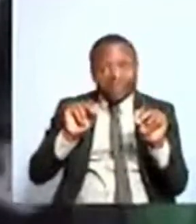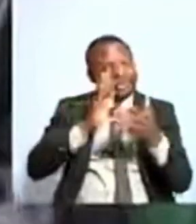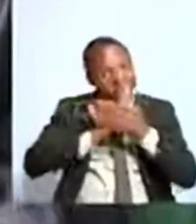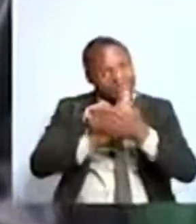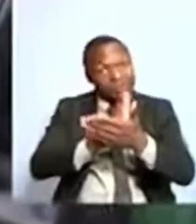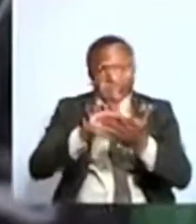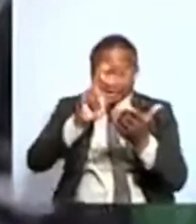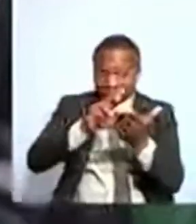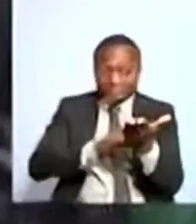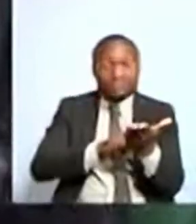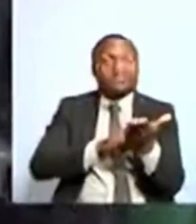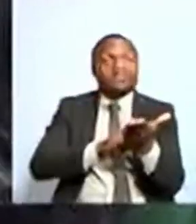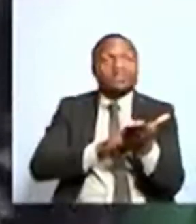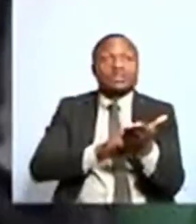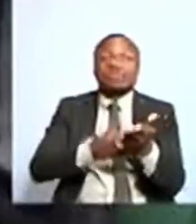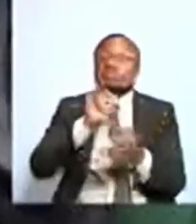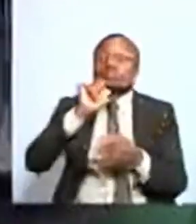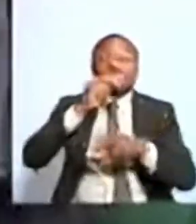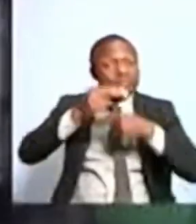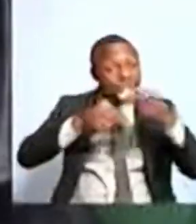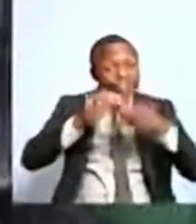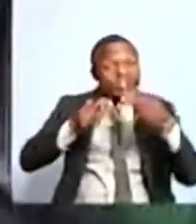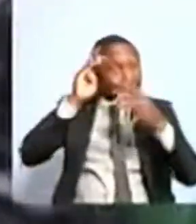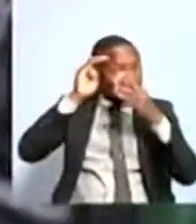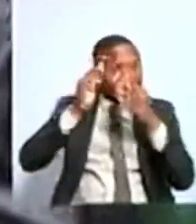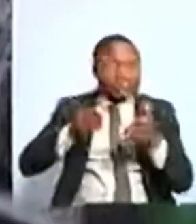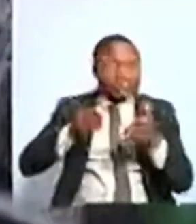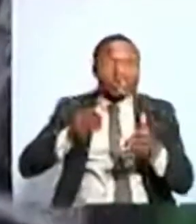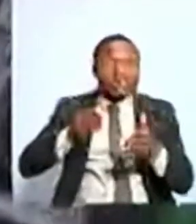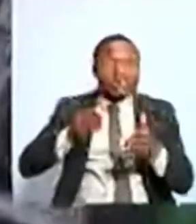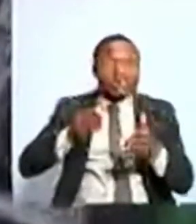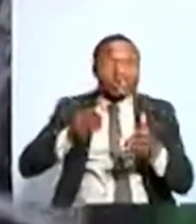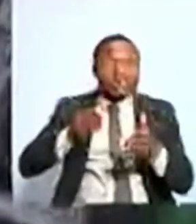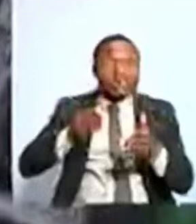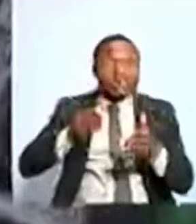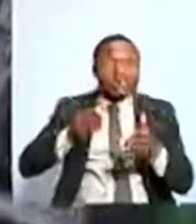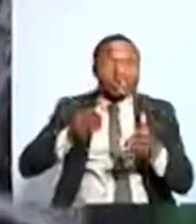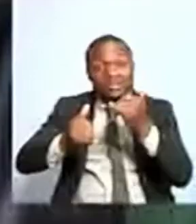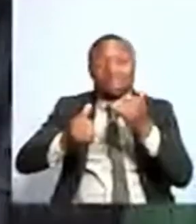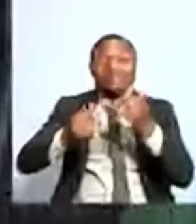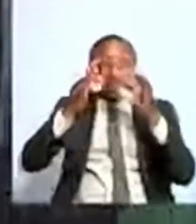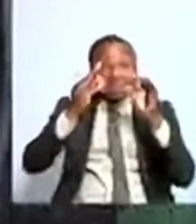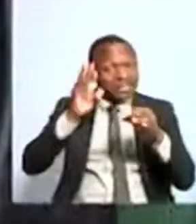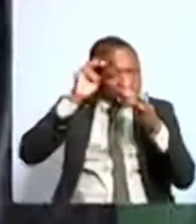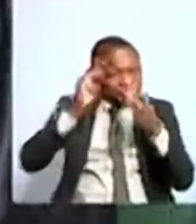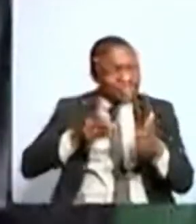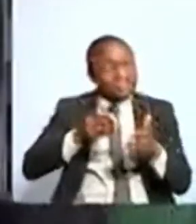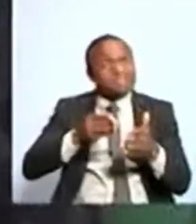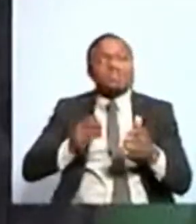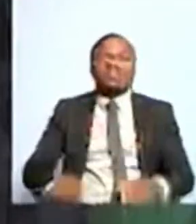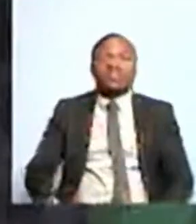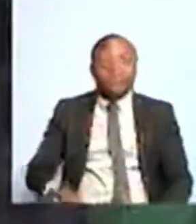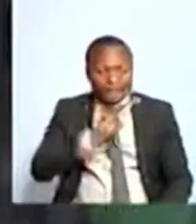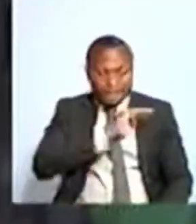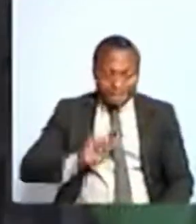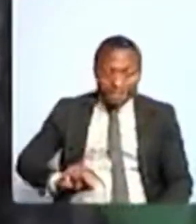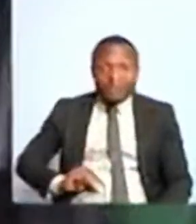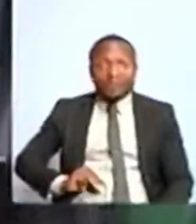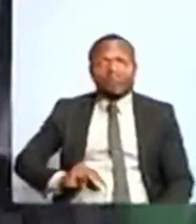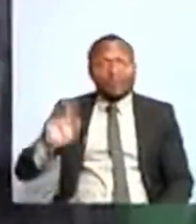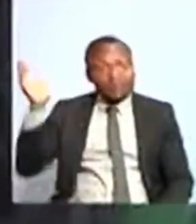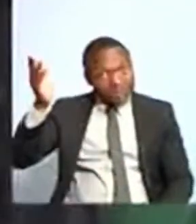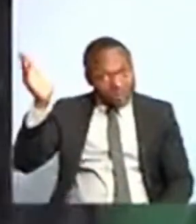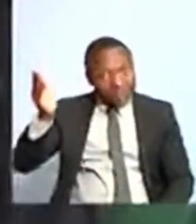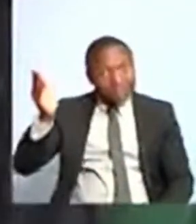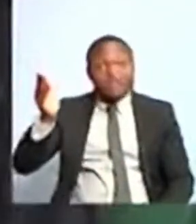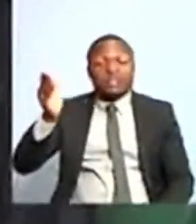guided by the rules. It does not mean that the minister should just respond at the end. If the member on the floor of the house